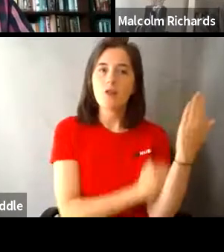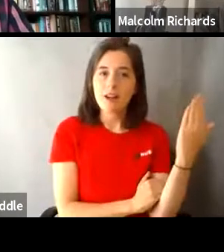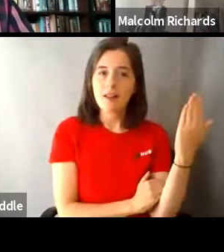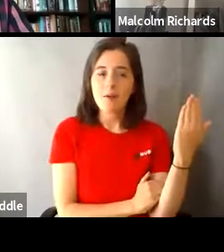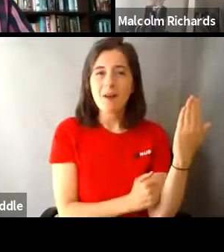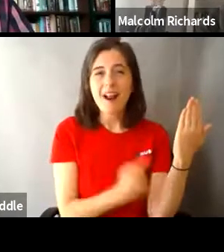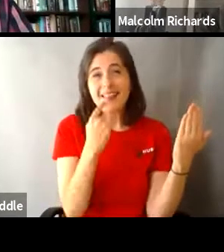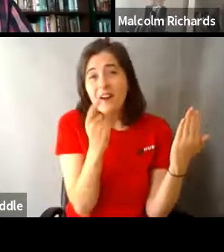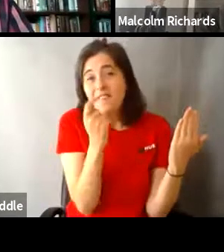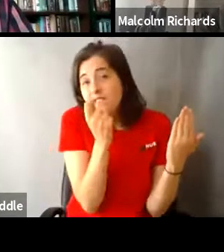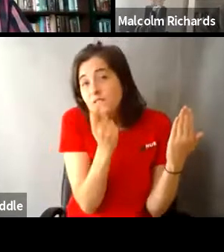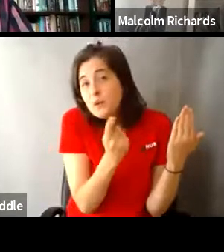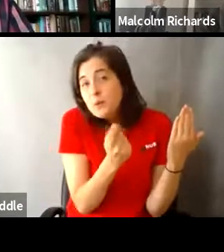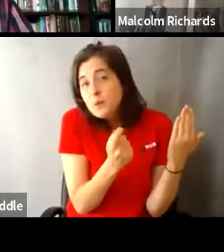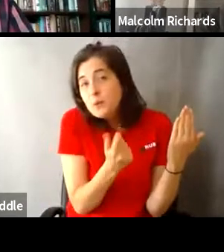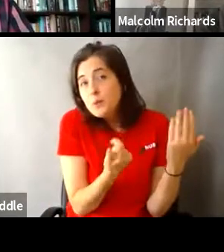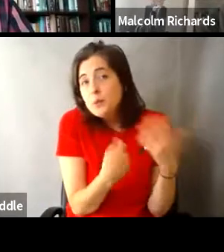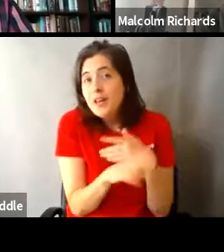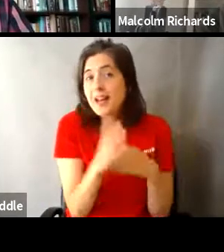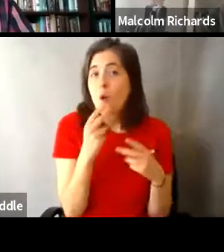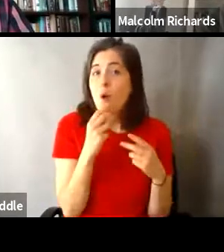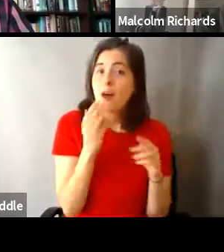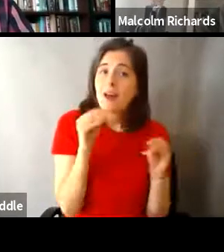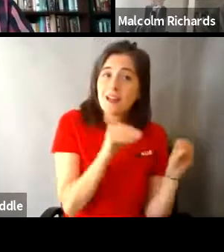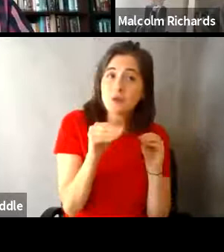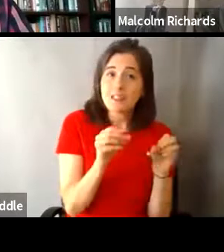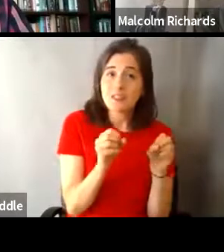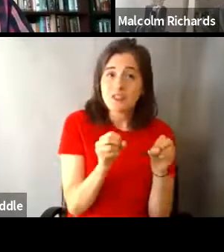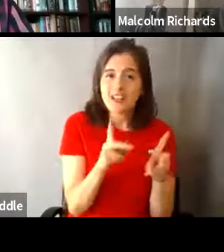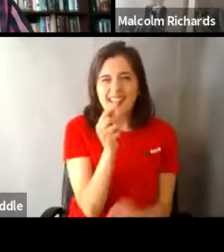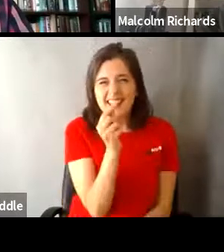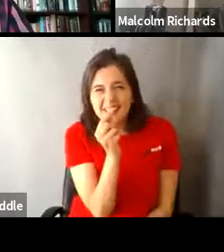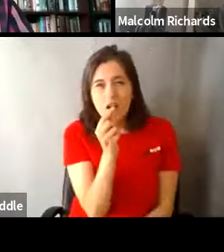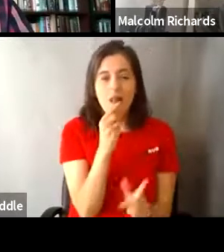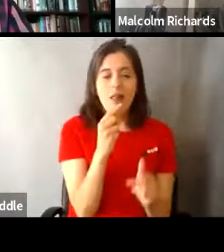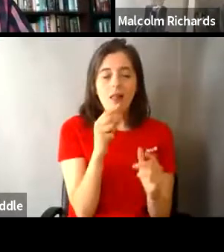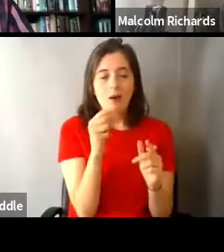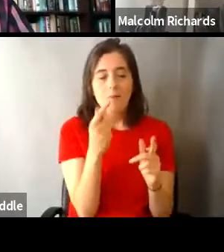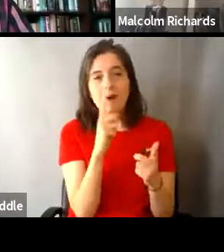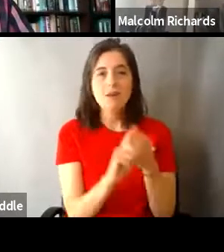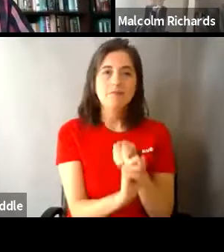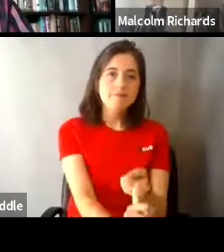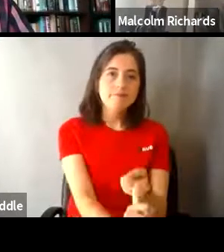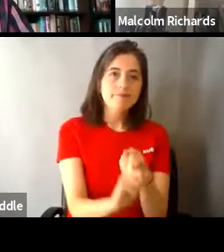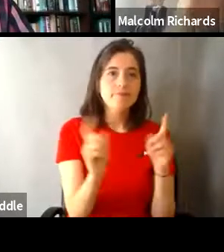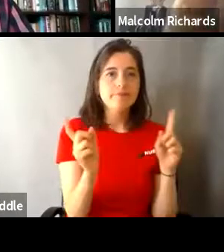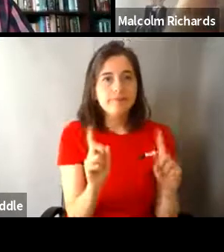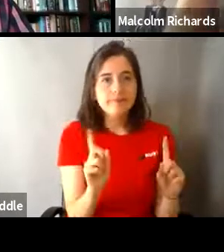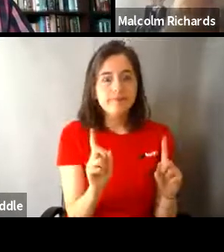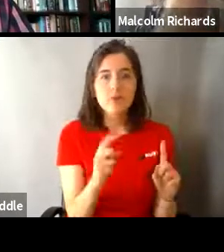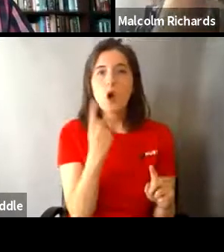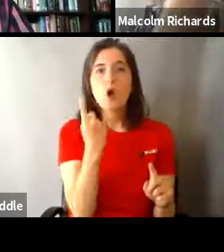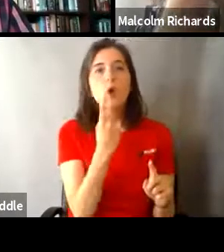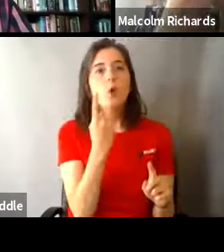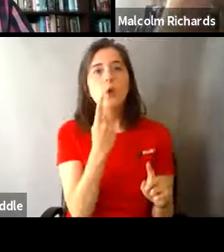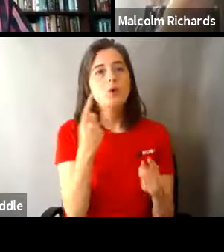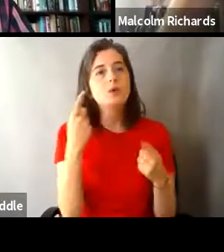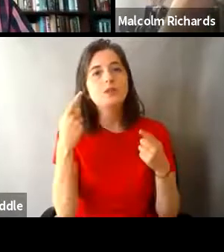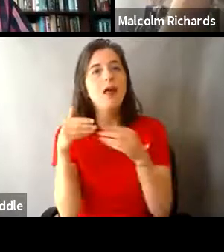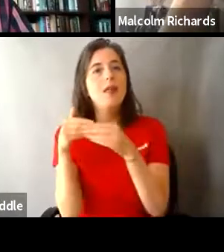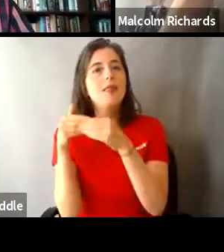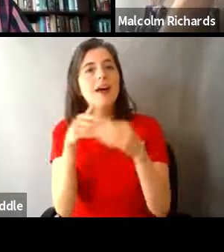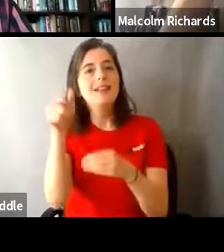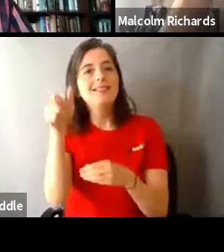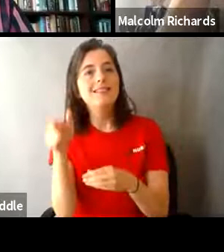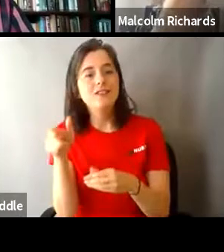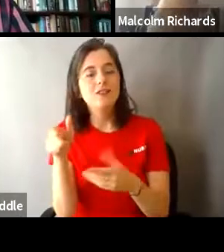that in our education system, but little pockets of that. But it really depends on who your head teacher is or who your governing body